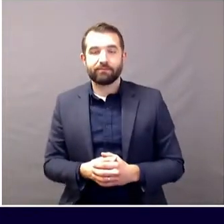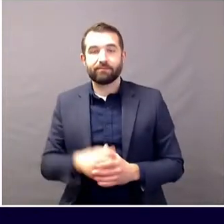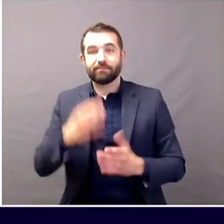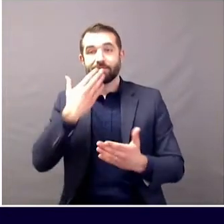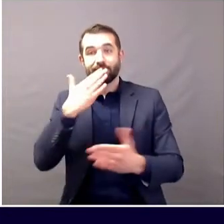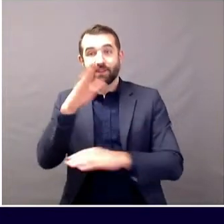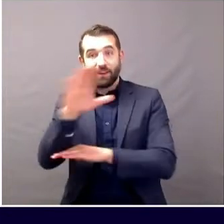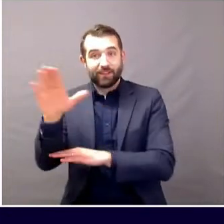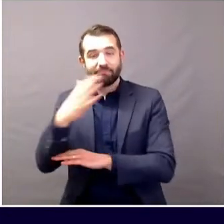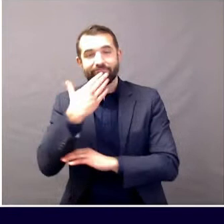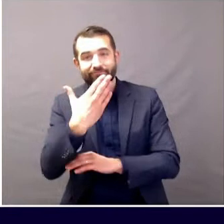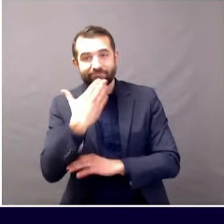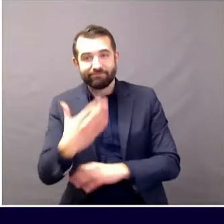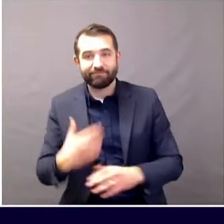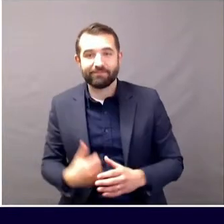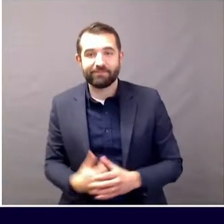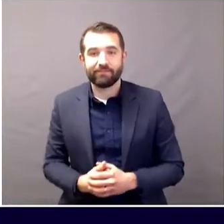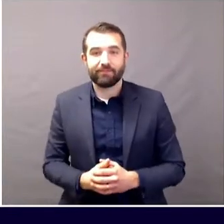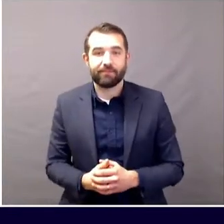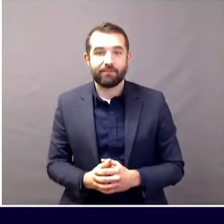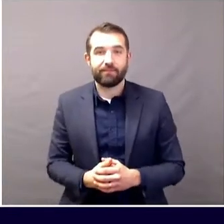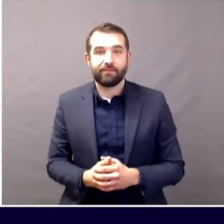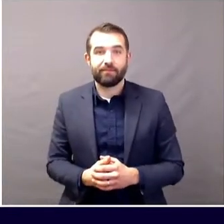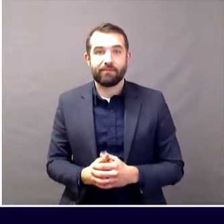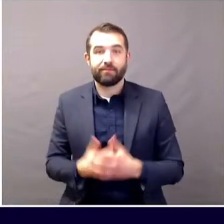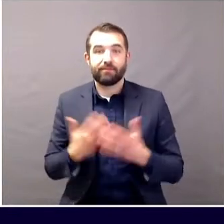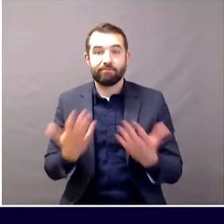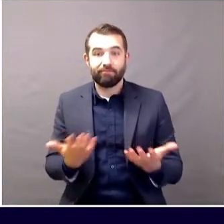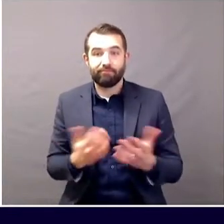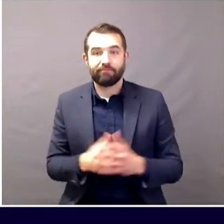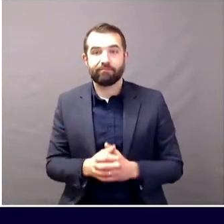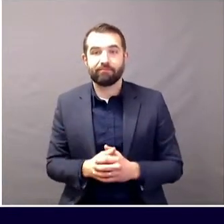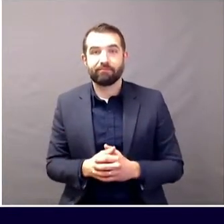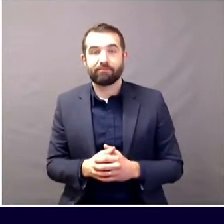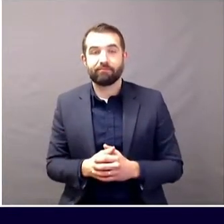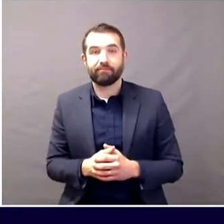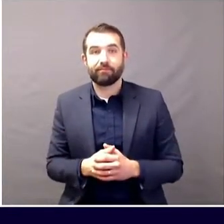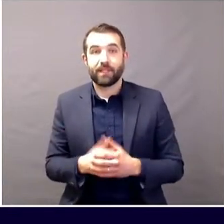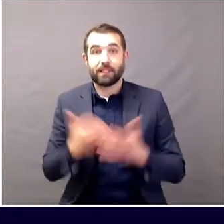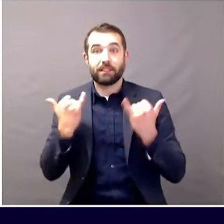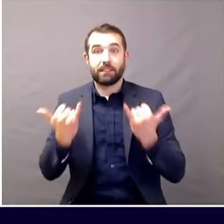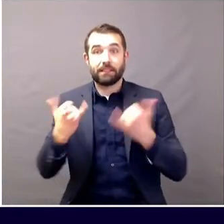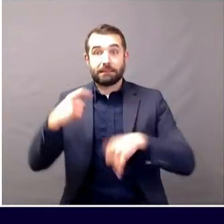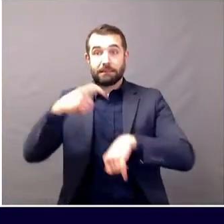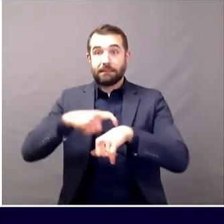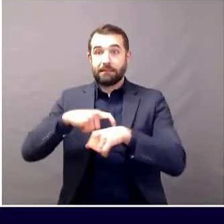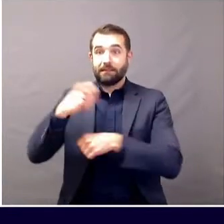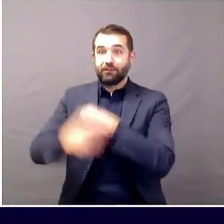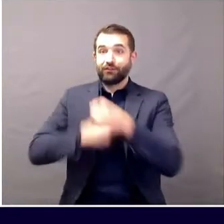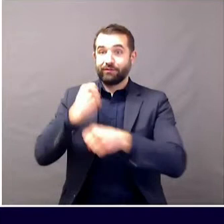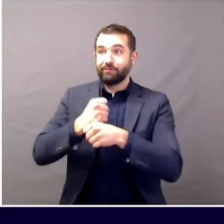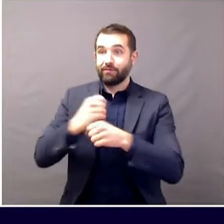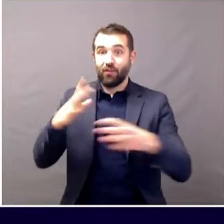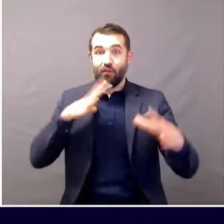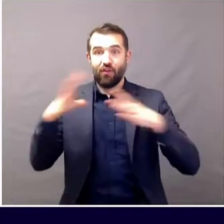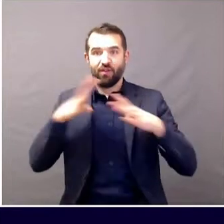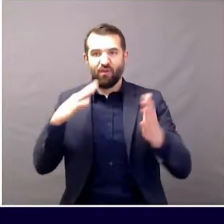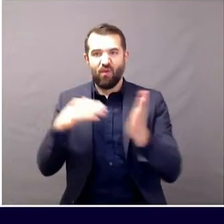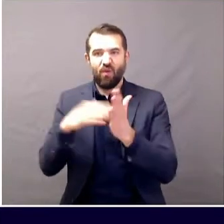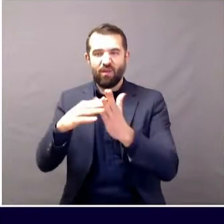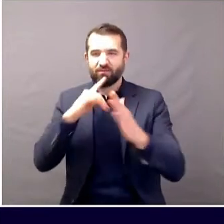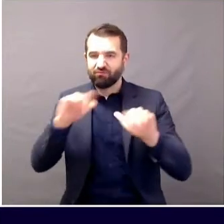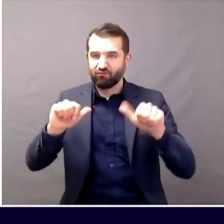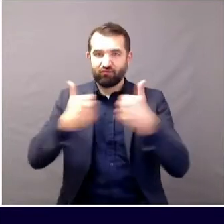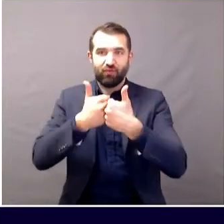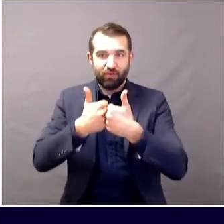Thanks for having me. Even without a global pandemic, this time of year can be difficult for many. And even before the stress of the